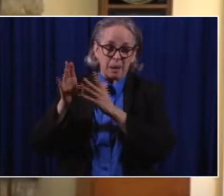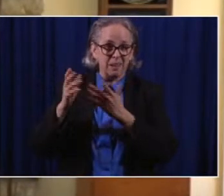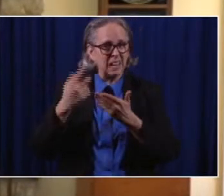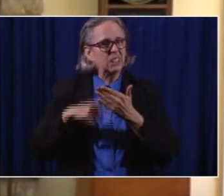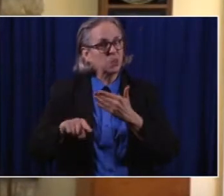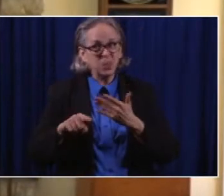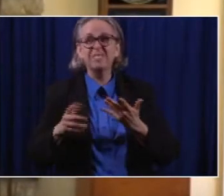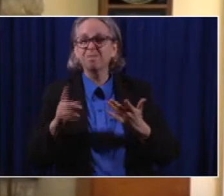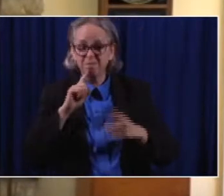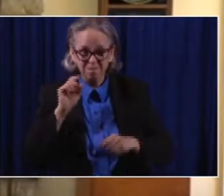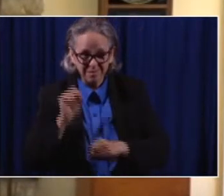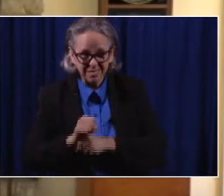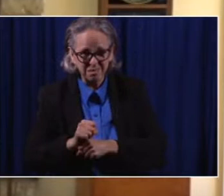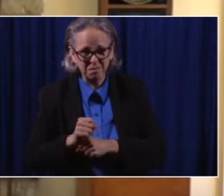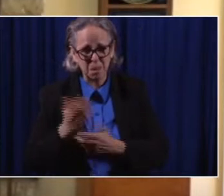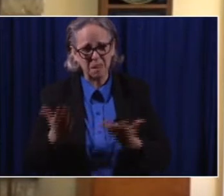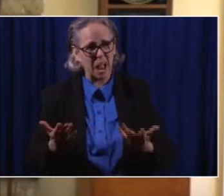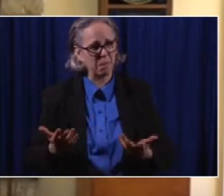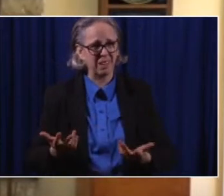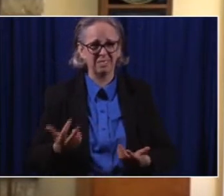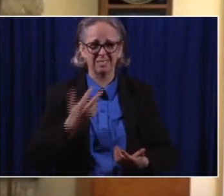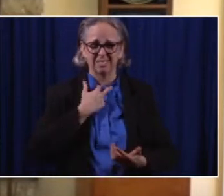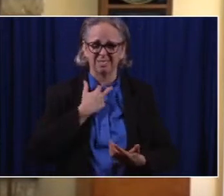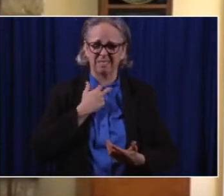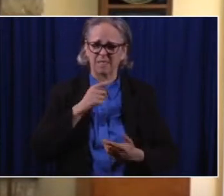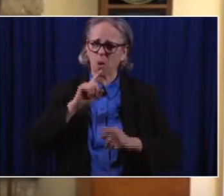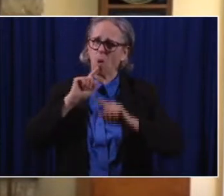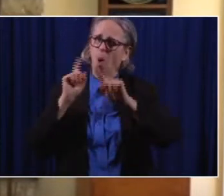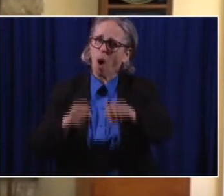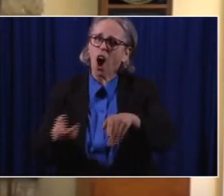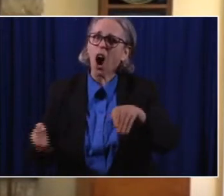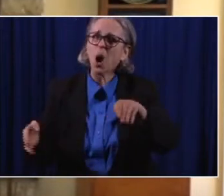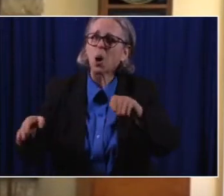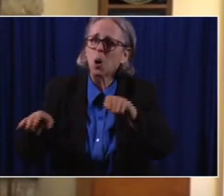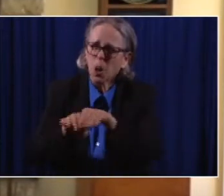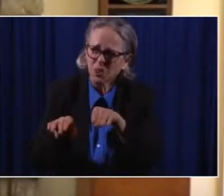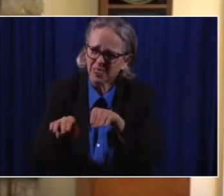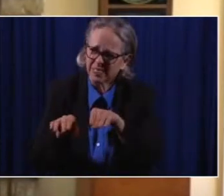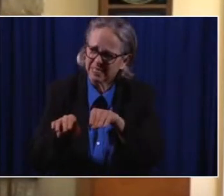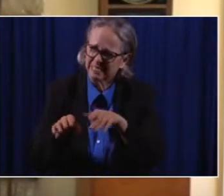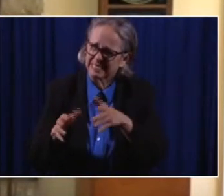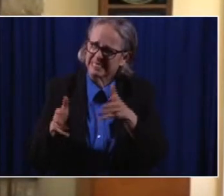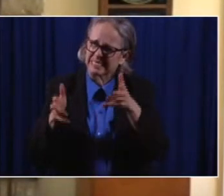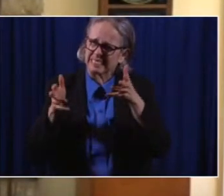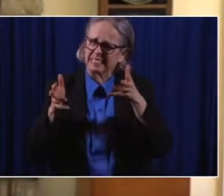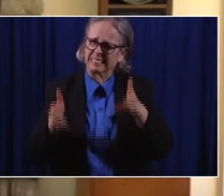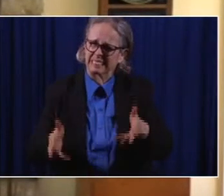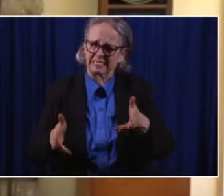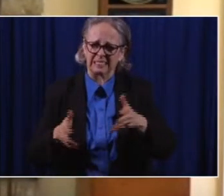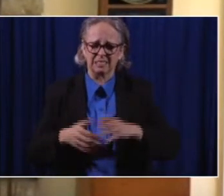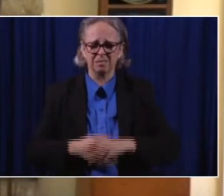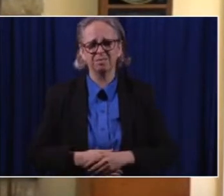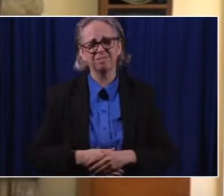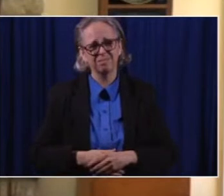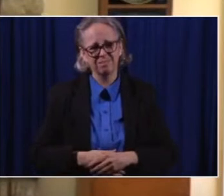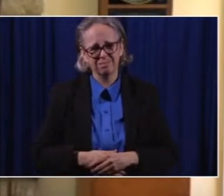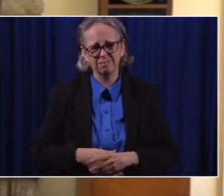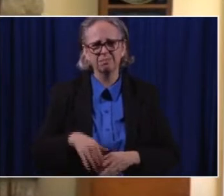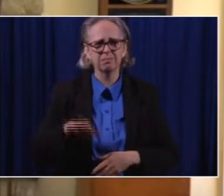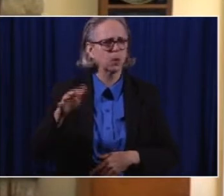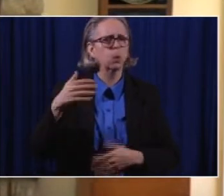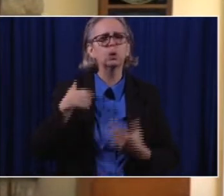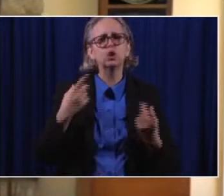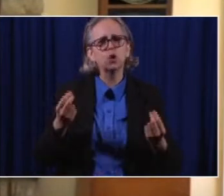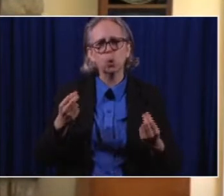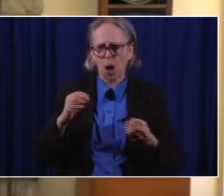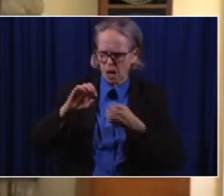we said. But we're constantly monitoring this every day. And we'll take, in answer to your question, it's a totality